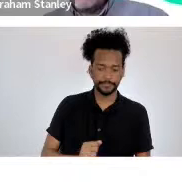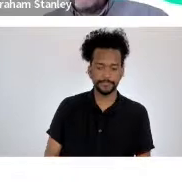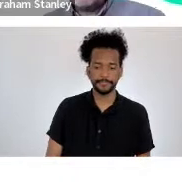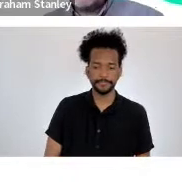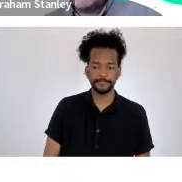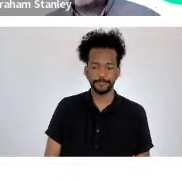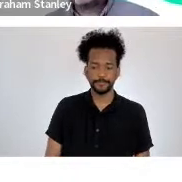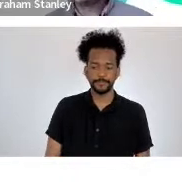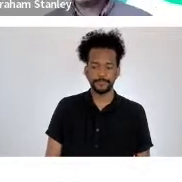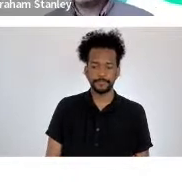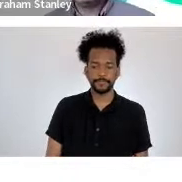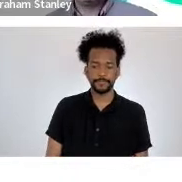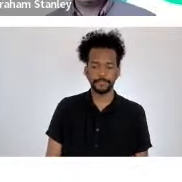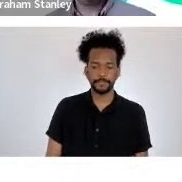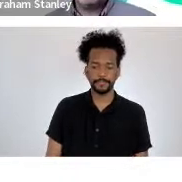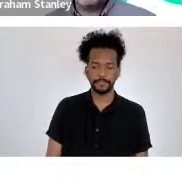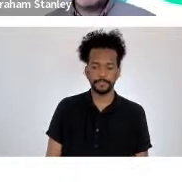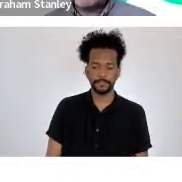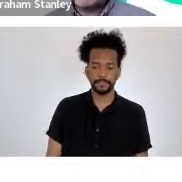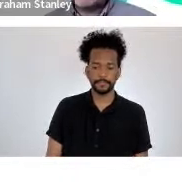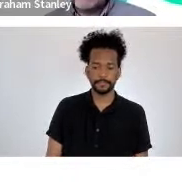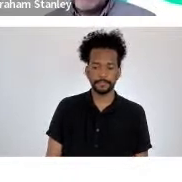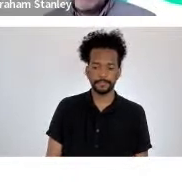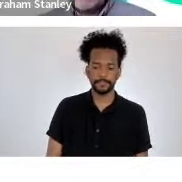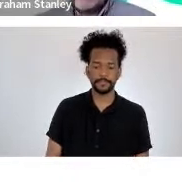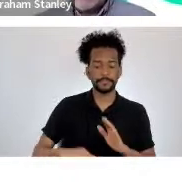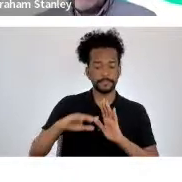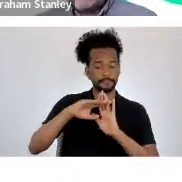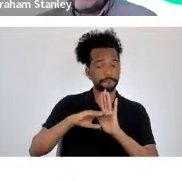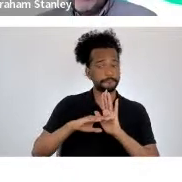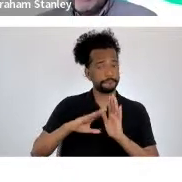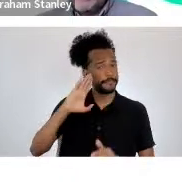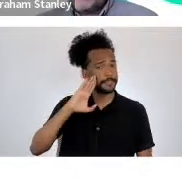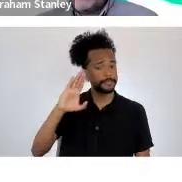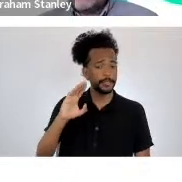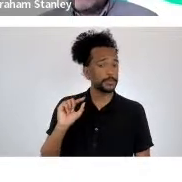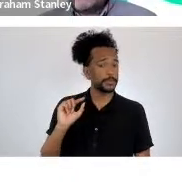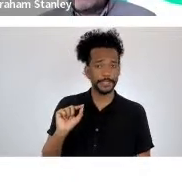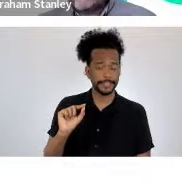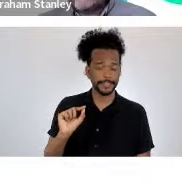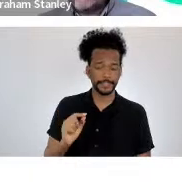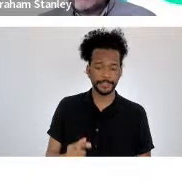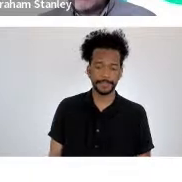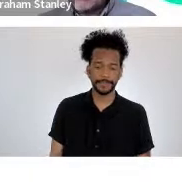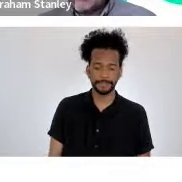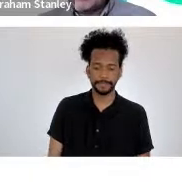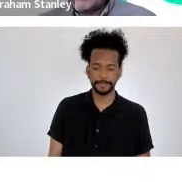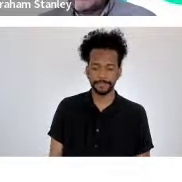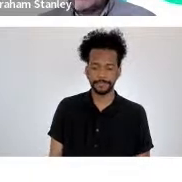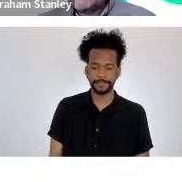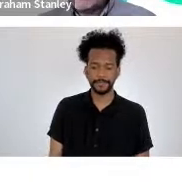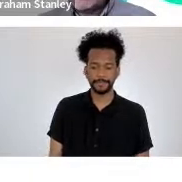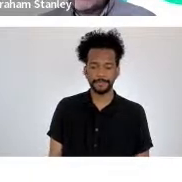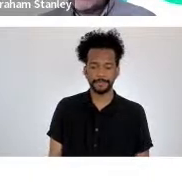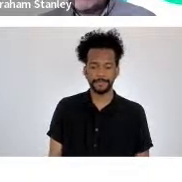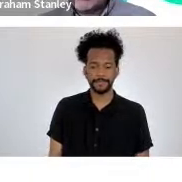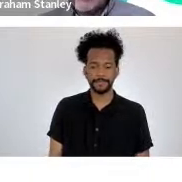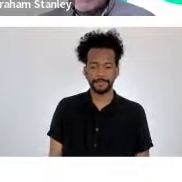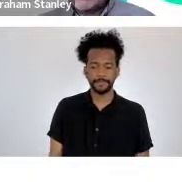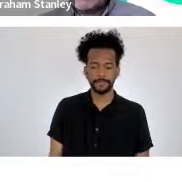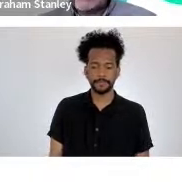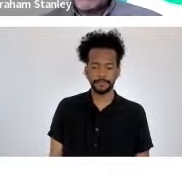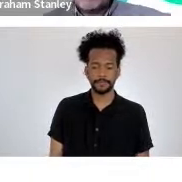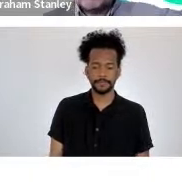The key questions are as follows. This is why we wanted to conduct the